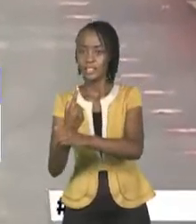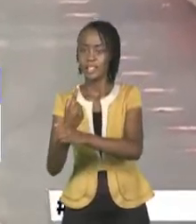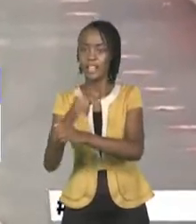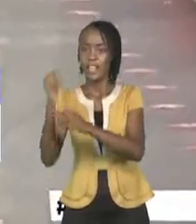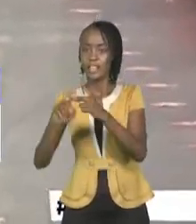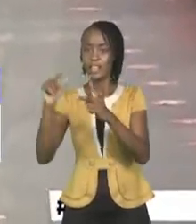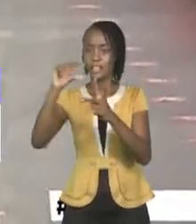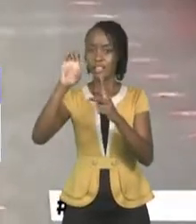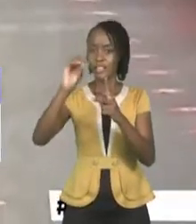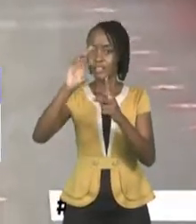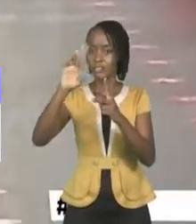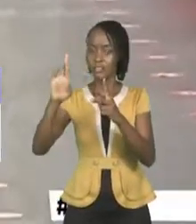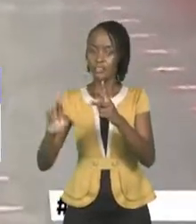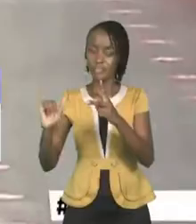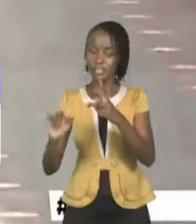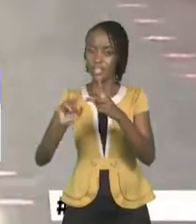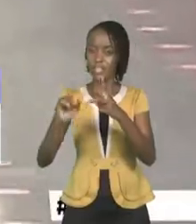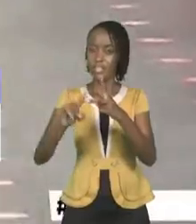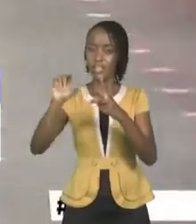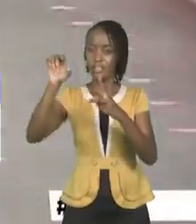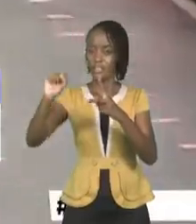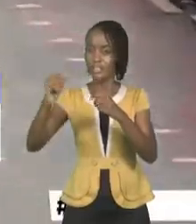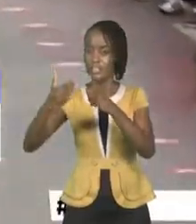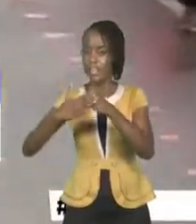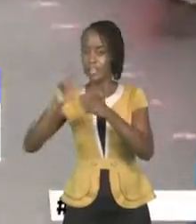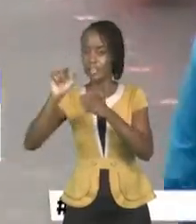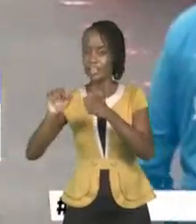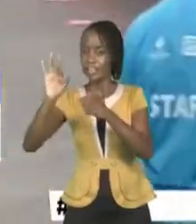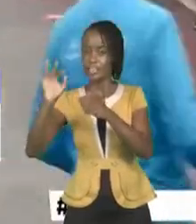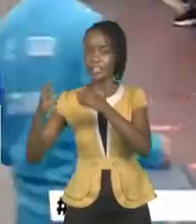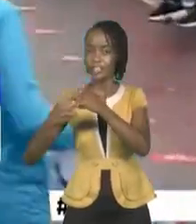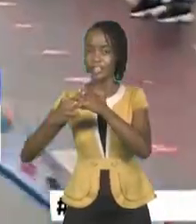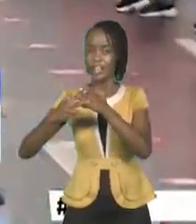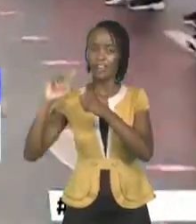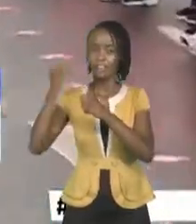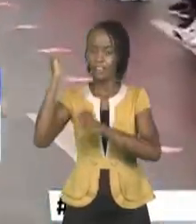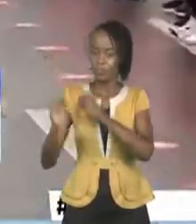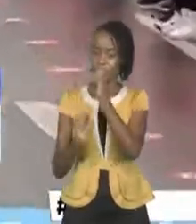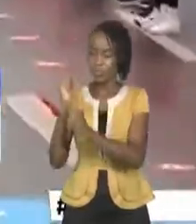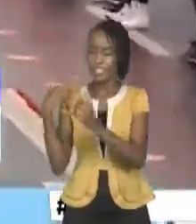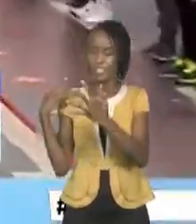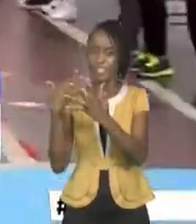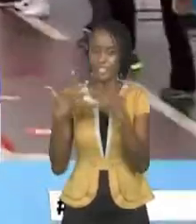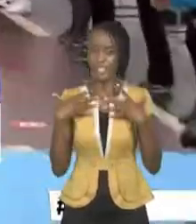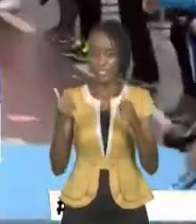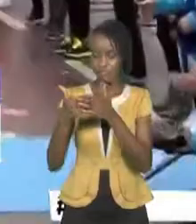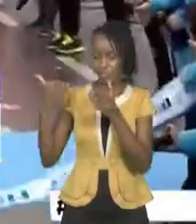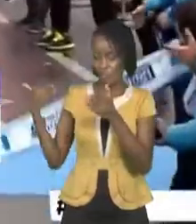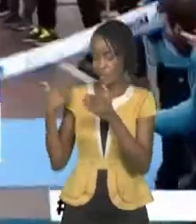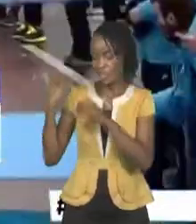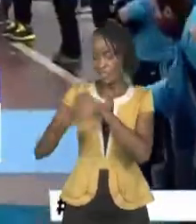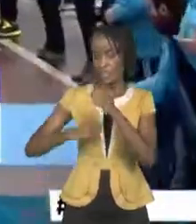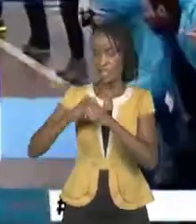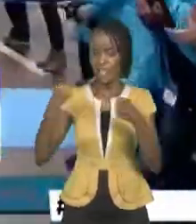Kamworor, who clocked 59.37 in his first race out of the country since recovering from a motorbike accident last